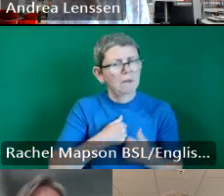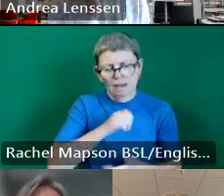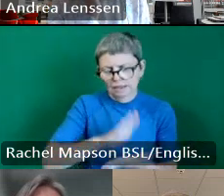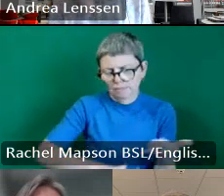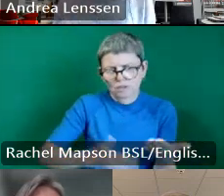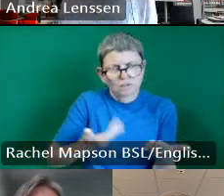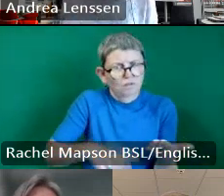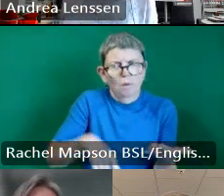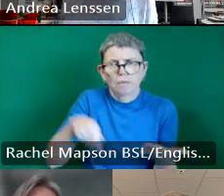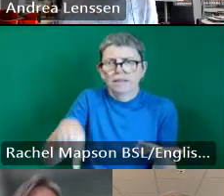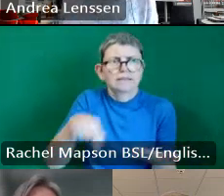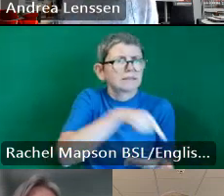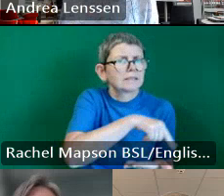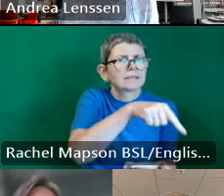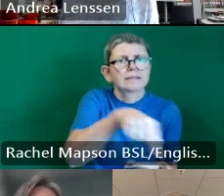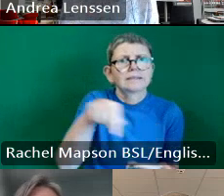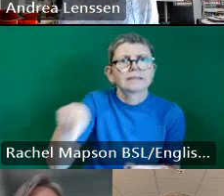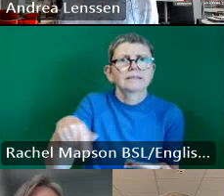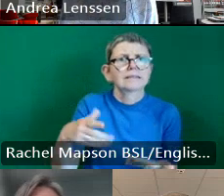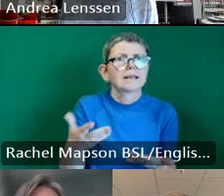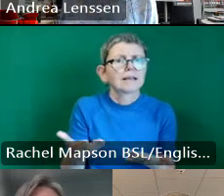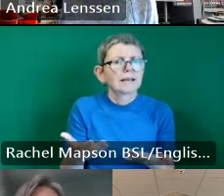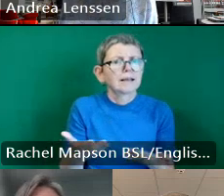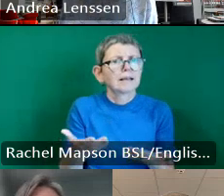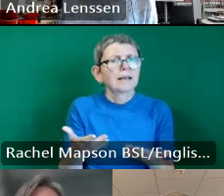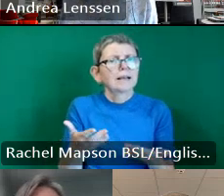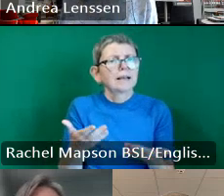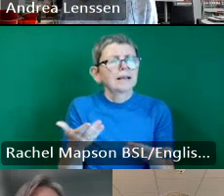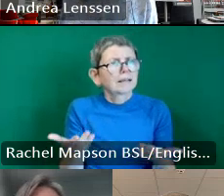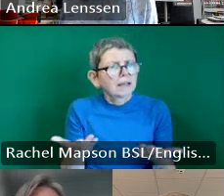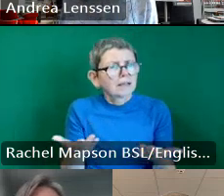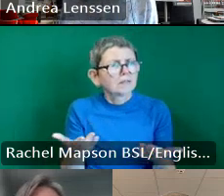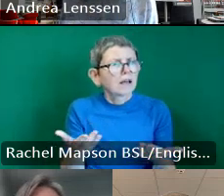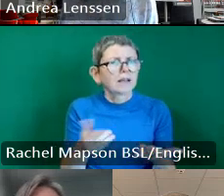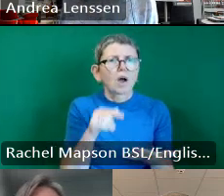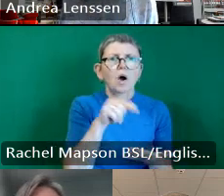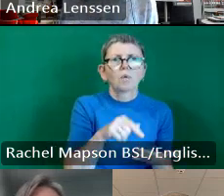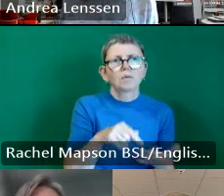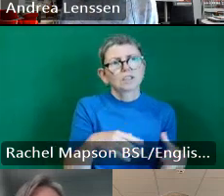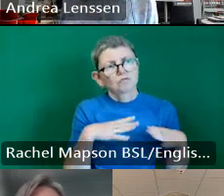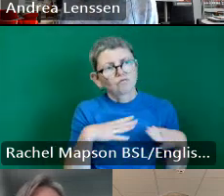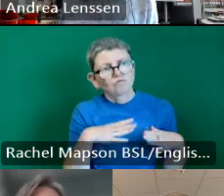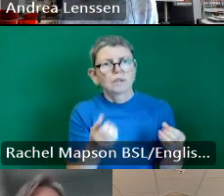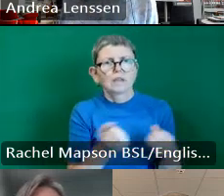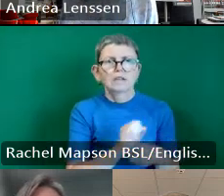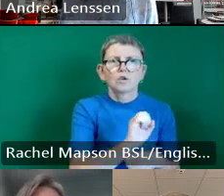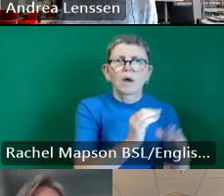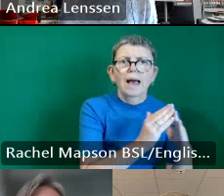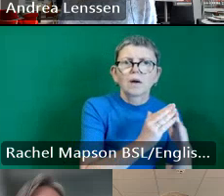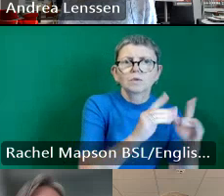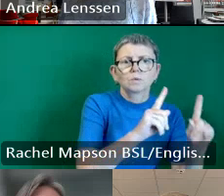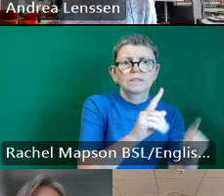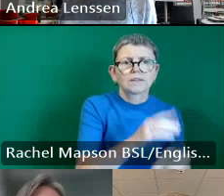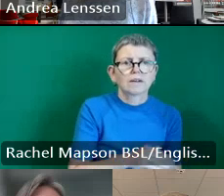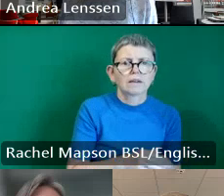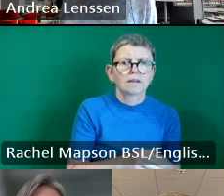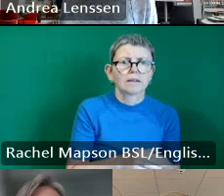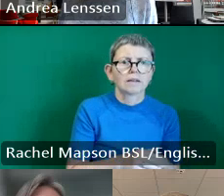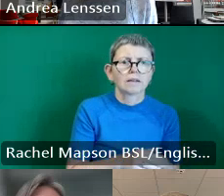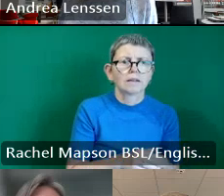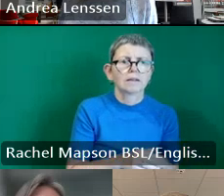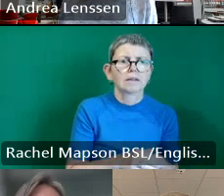of the public eye. This is just us hanging out at the house, the jokes that they would say. So they will say, this is considered